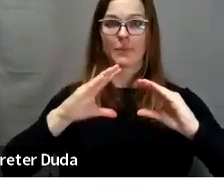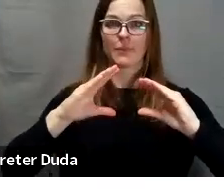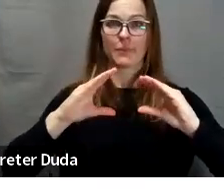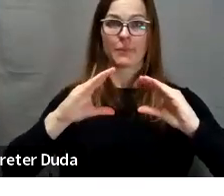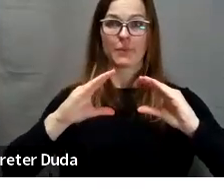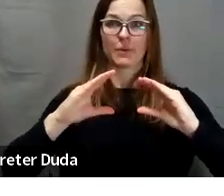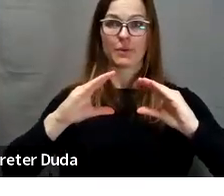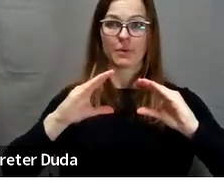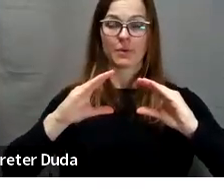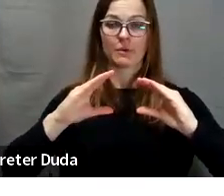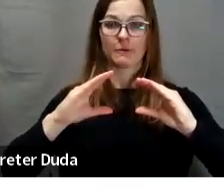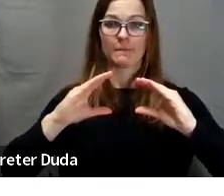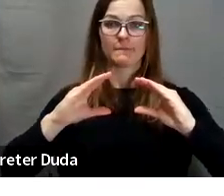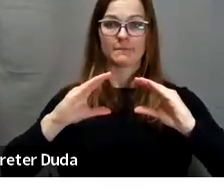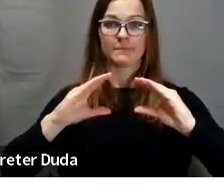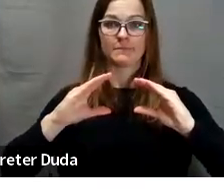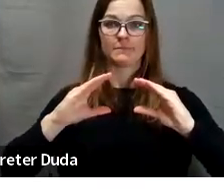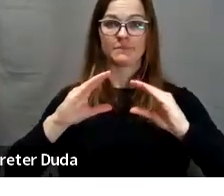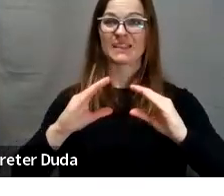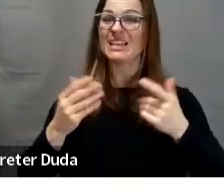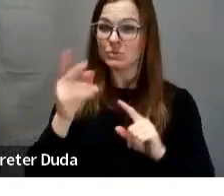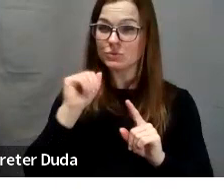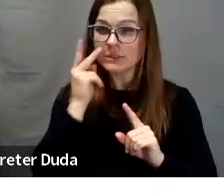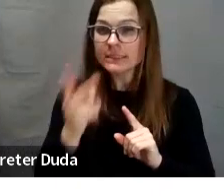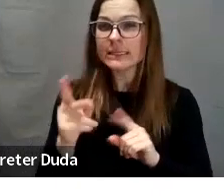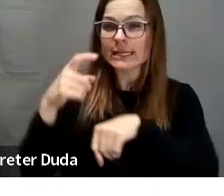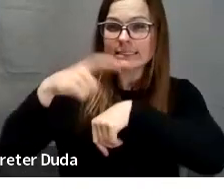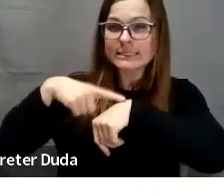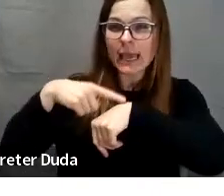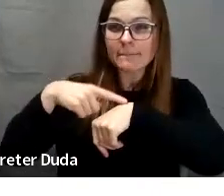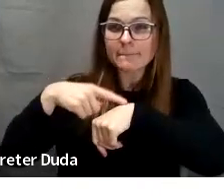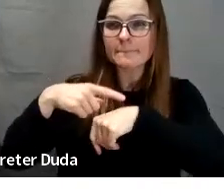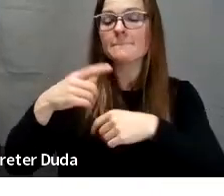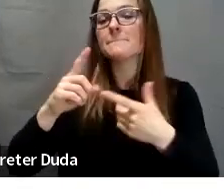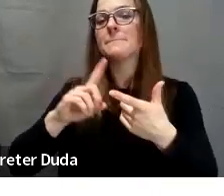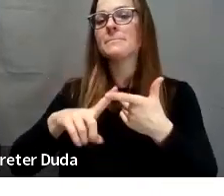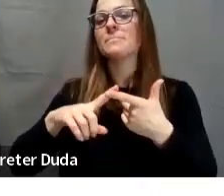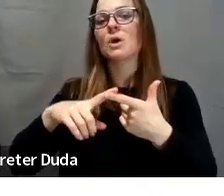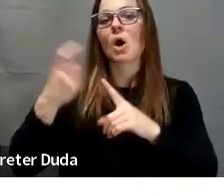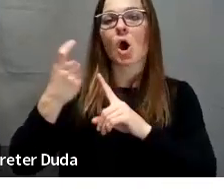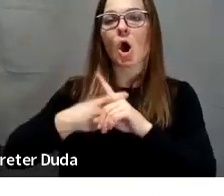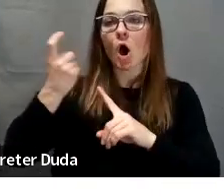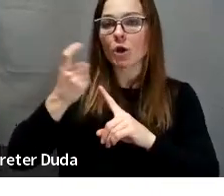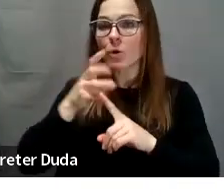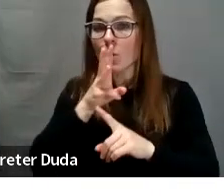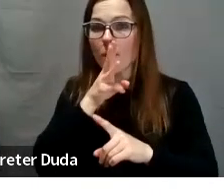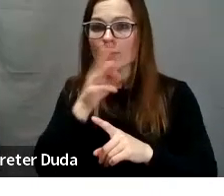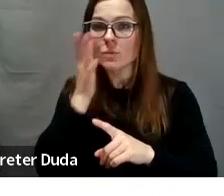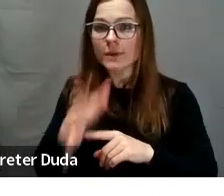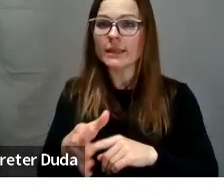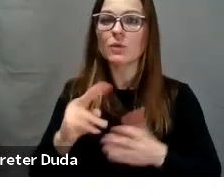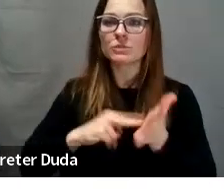It has a timer. You can set it to auto water and take water from the reservoir.